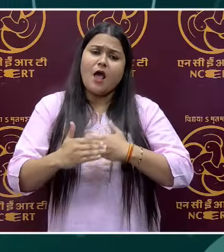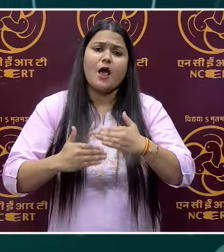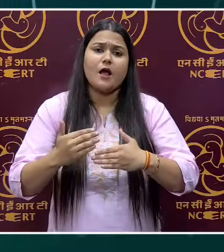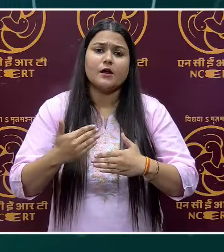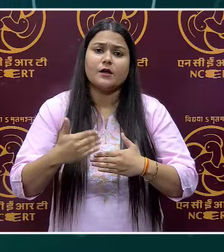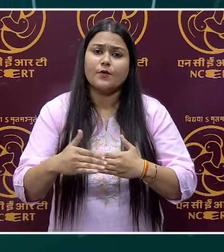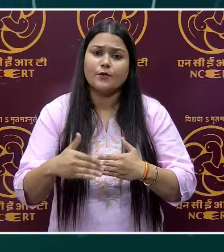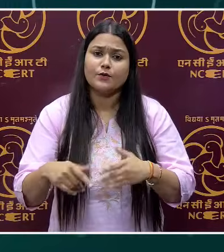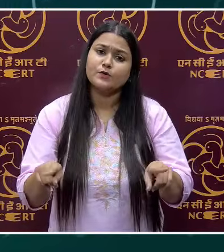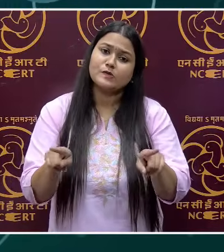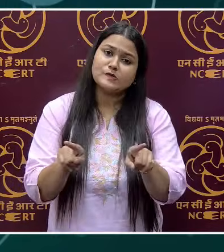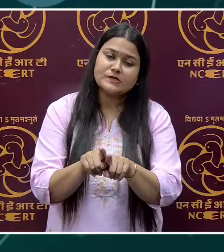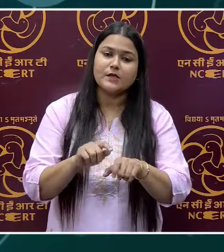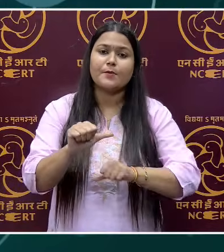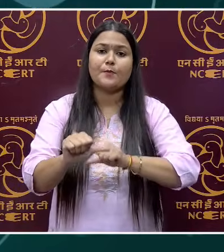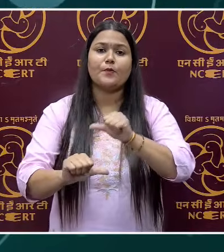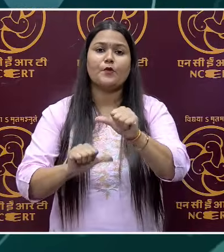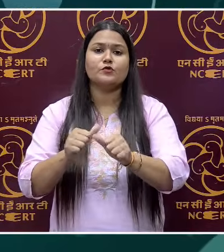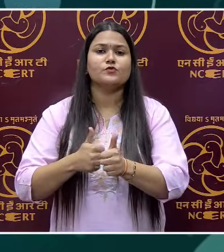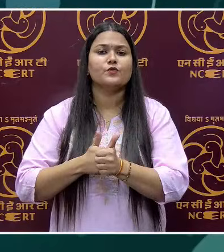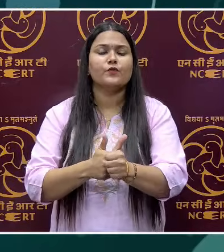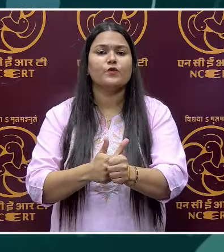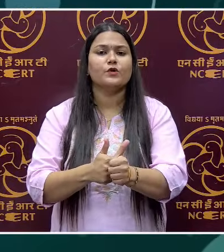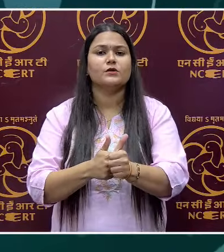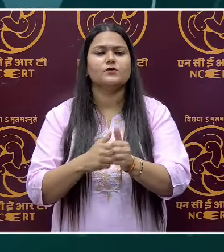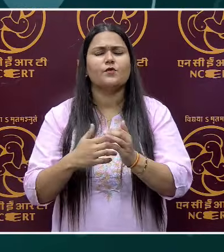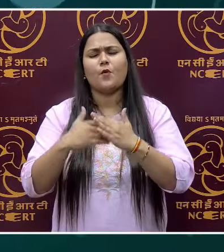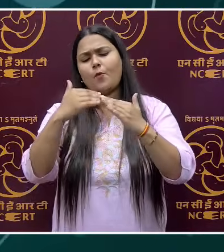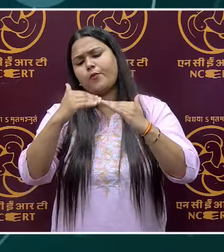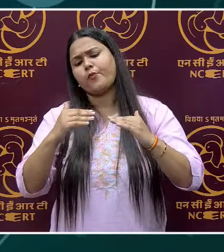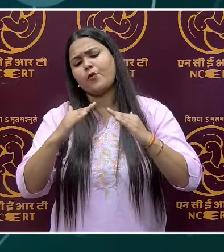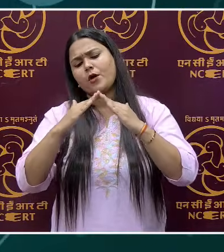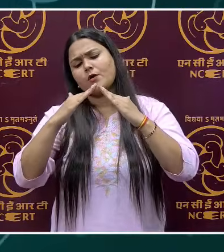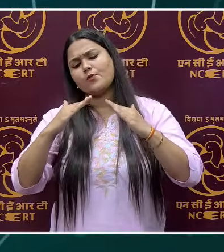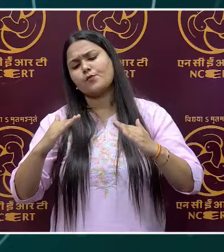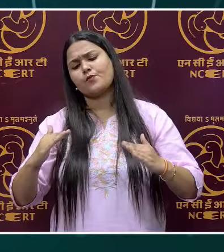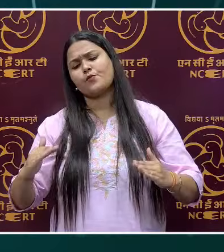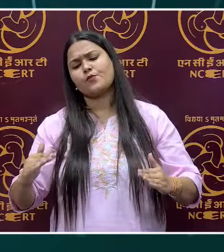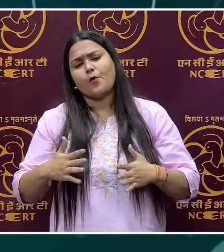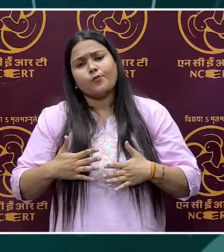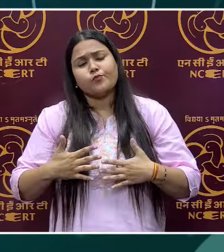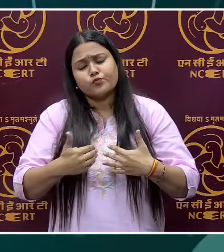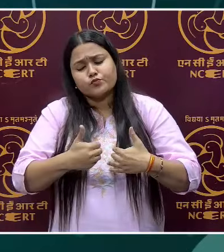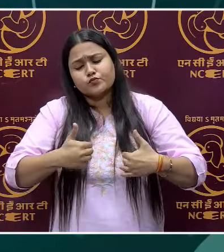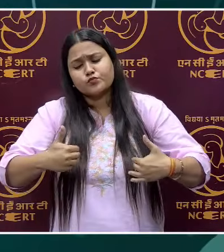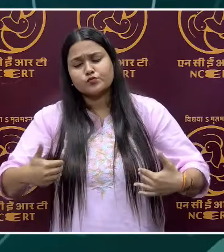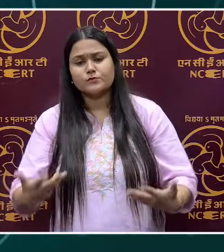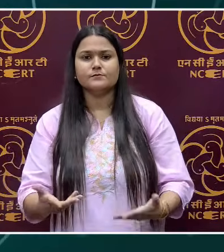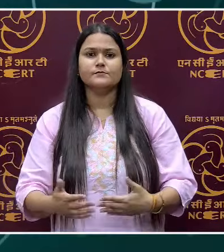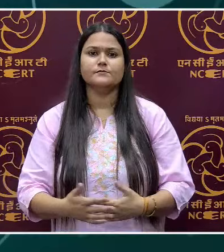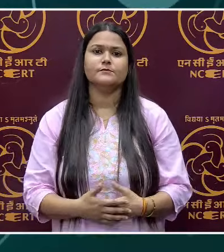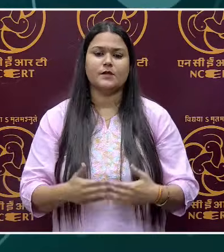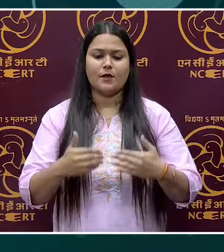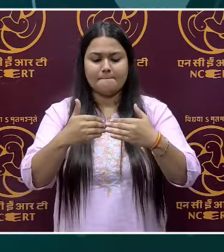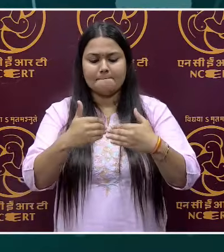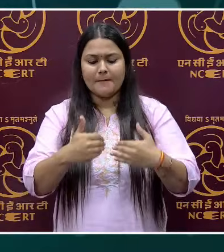we can go indefinitely extending this triangle. This triangle is indefinite, we can go